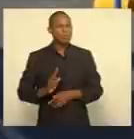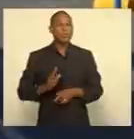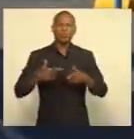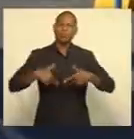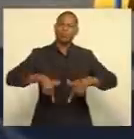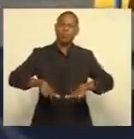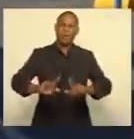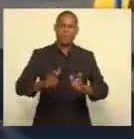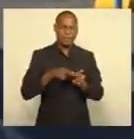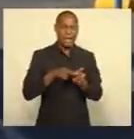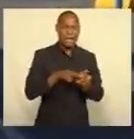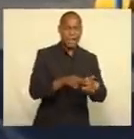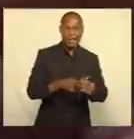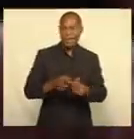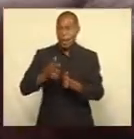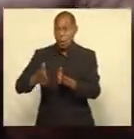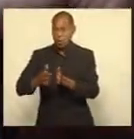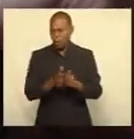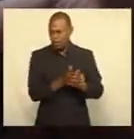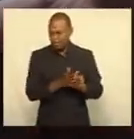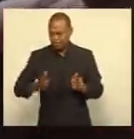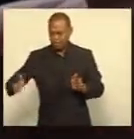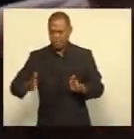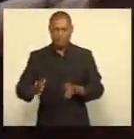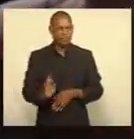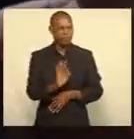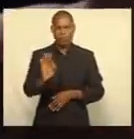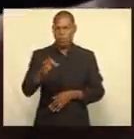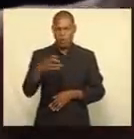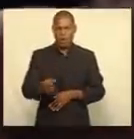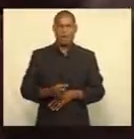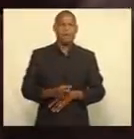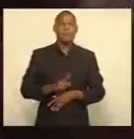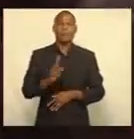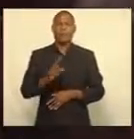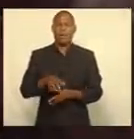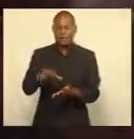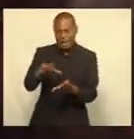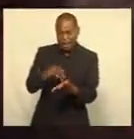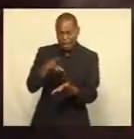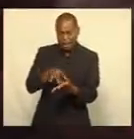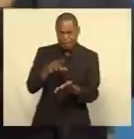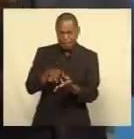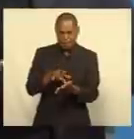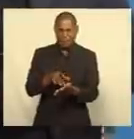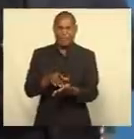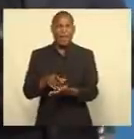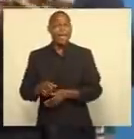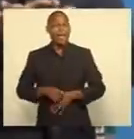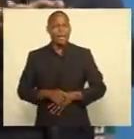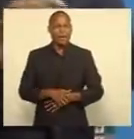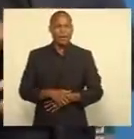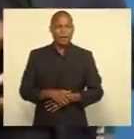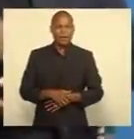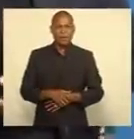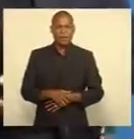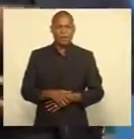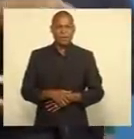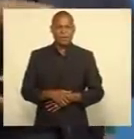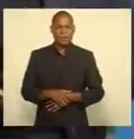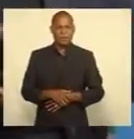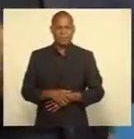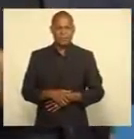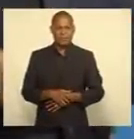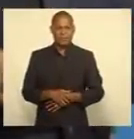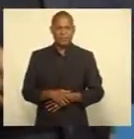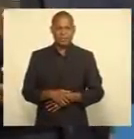and Nandi without the Care Fiji app activated. If she had her Care Fiji app on while she was moving up and down the